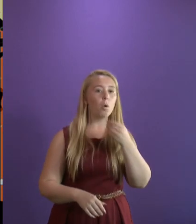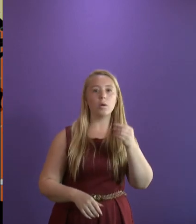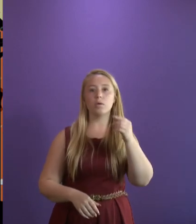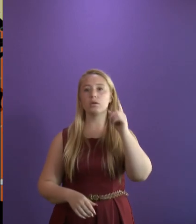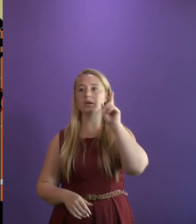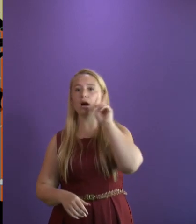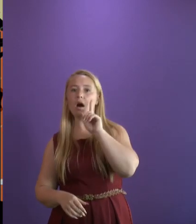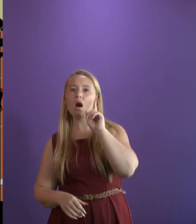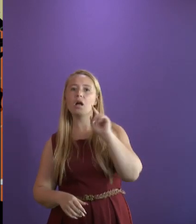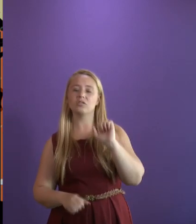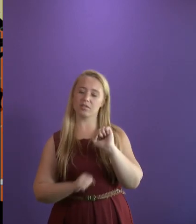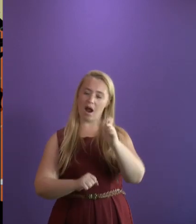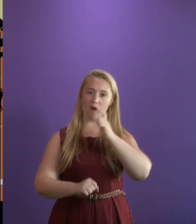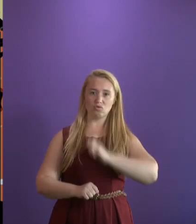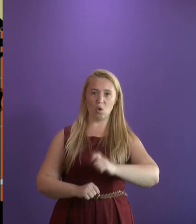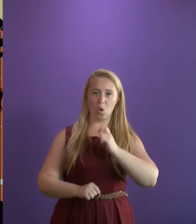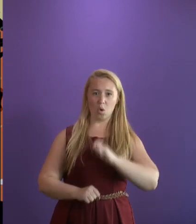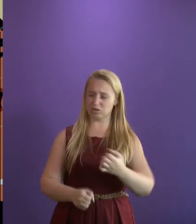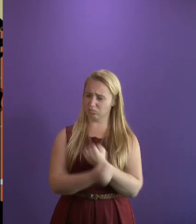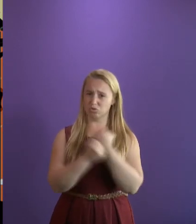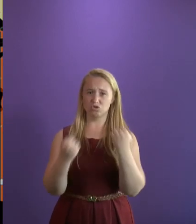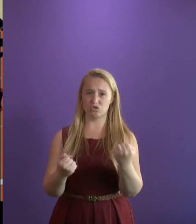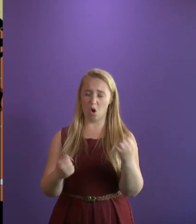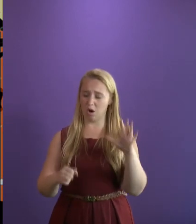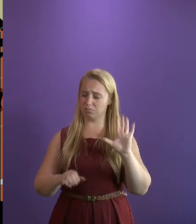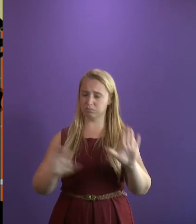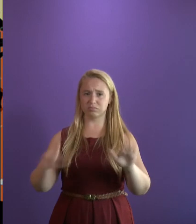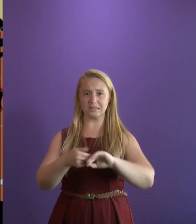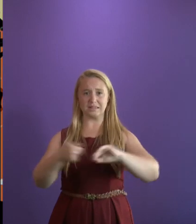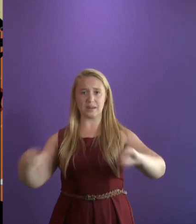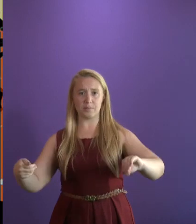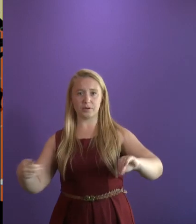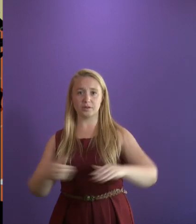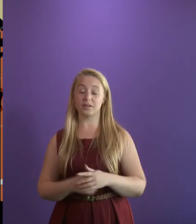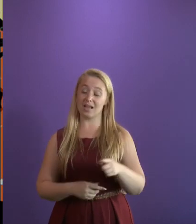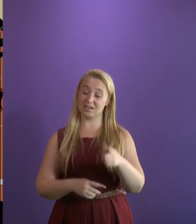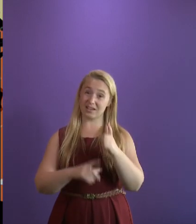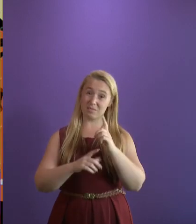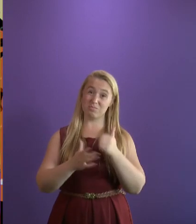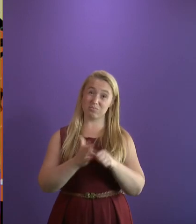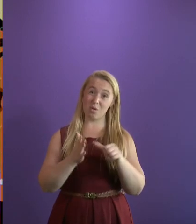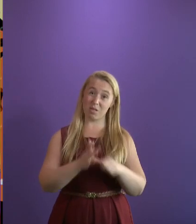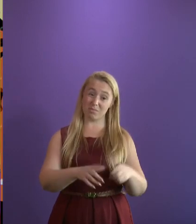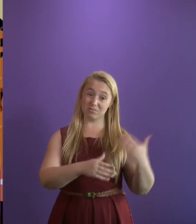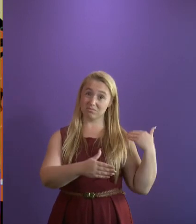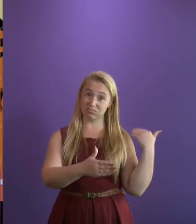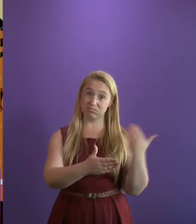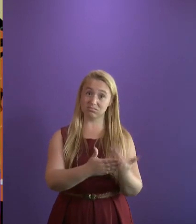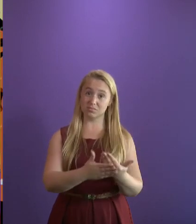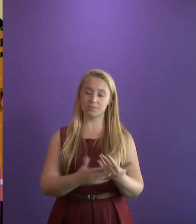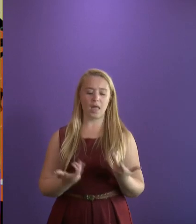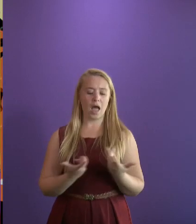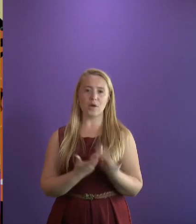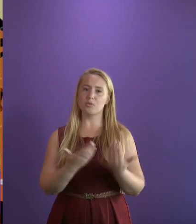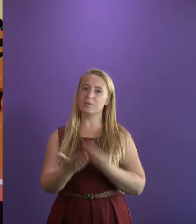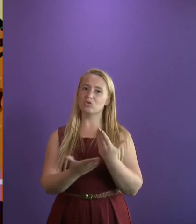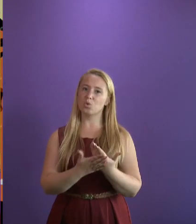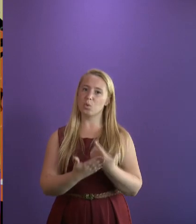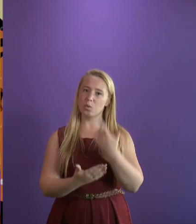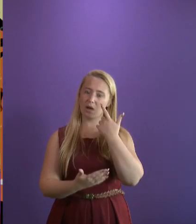seem to be very defined from an early age. An ongoing problem how do we make sure that we